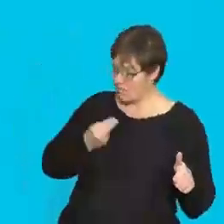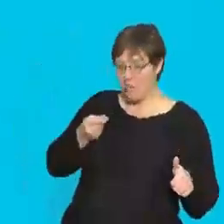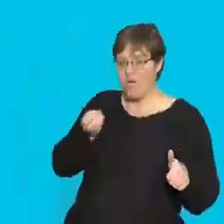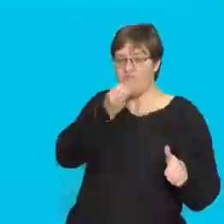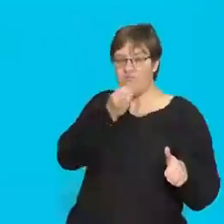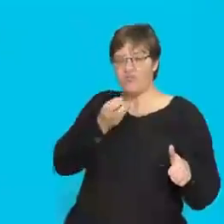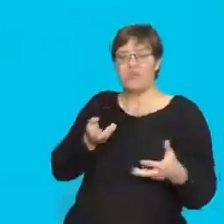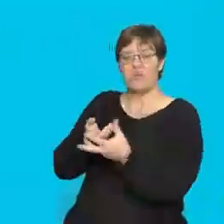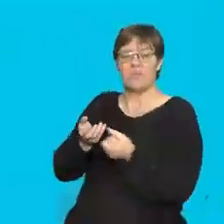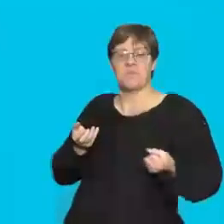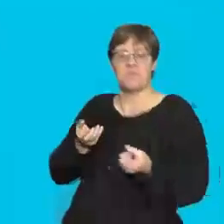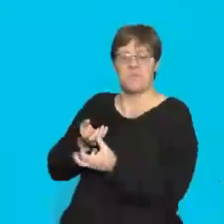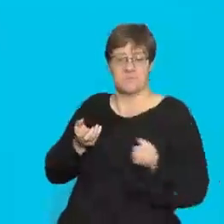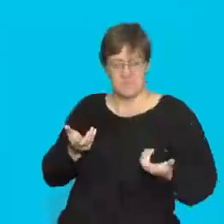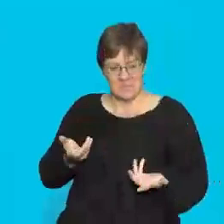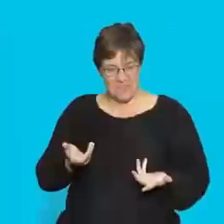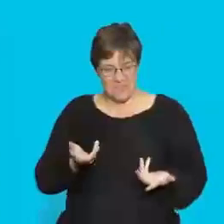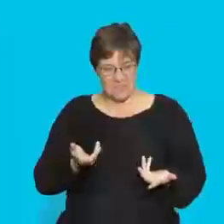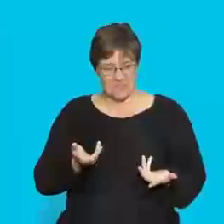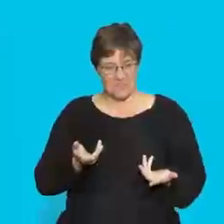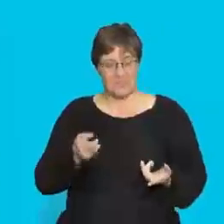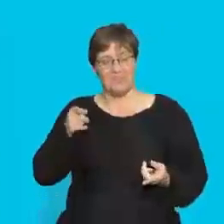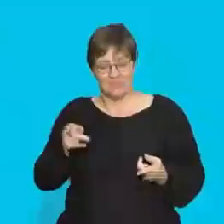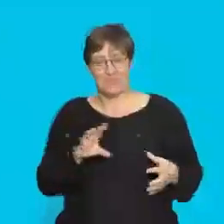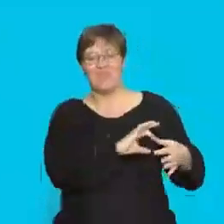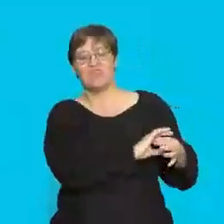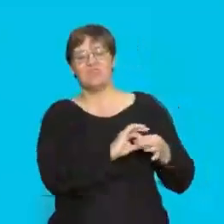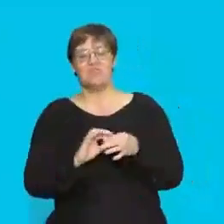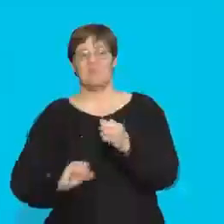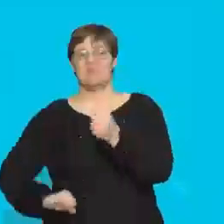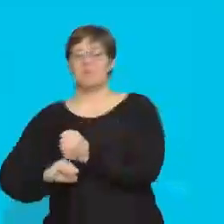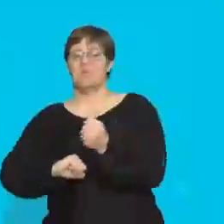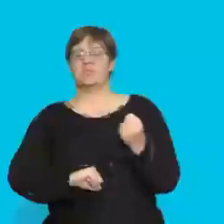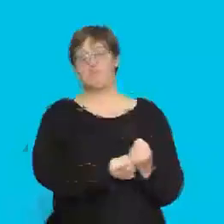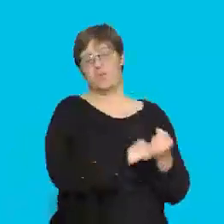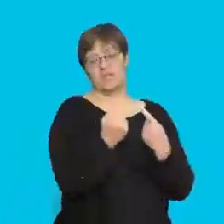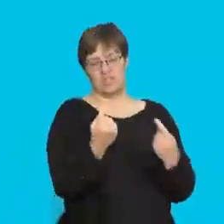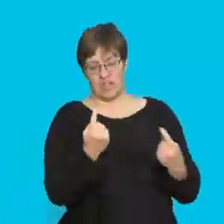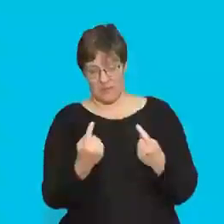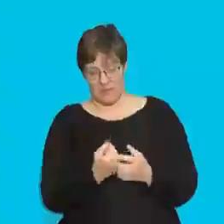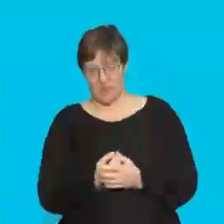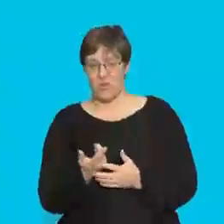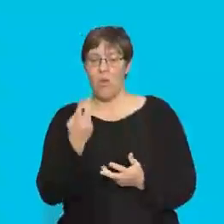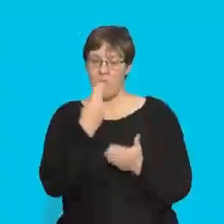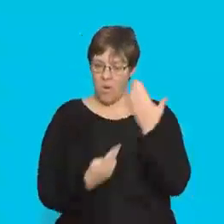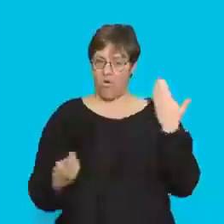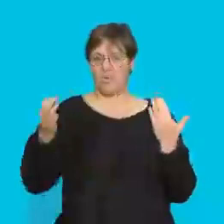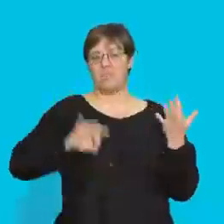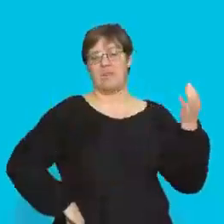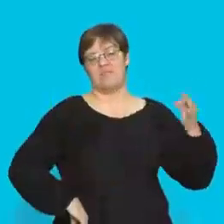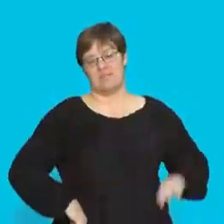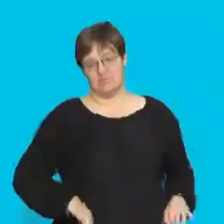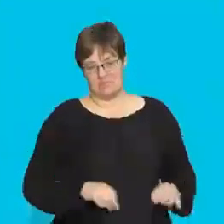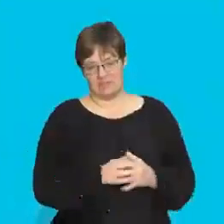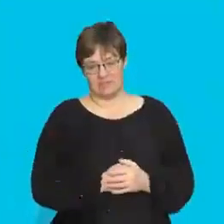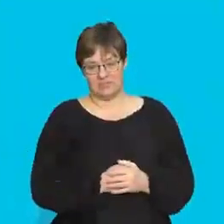food from the alga that's photosynthesizing. And in that way, both organisms are